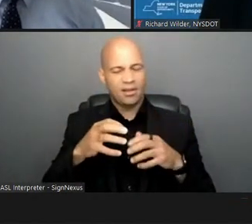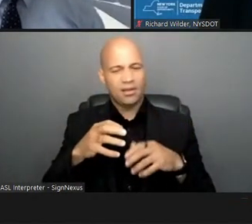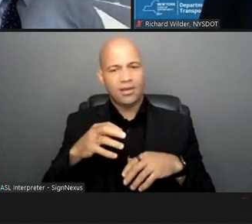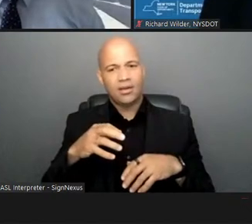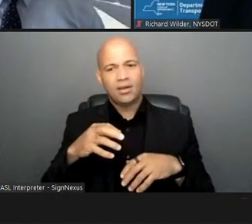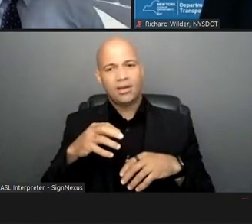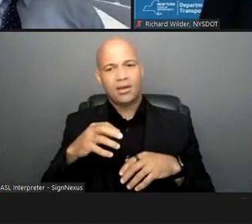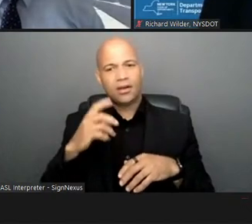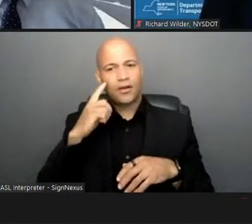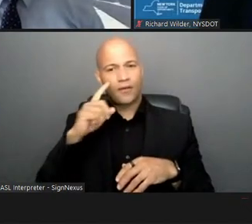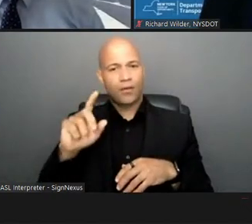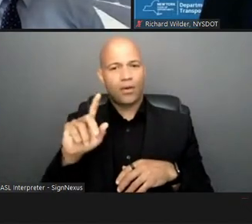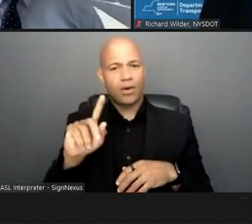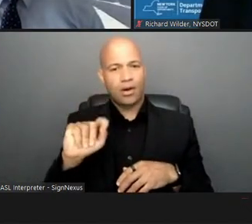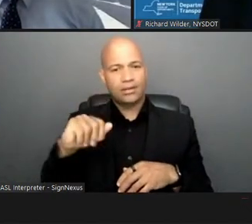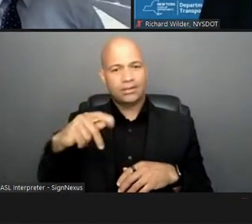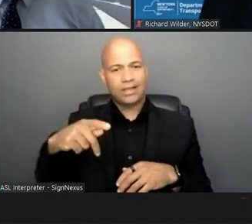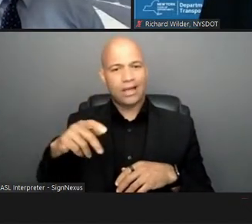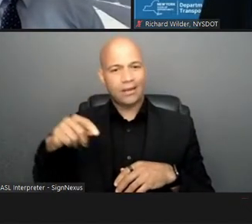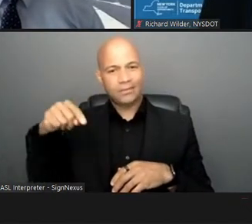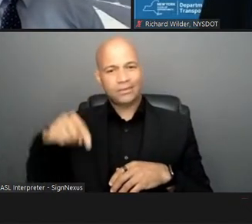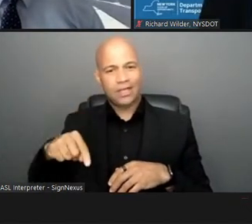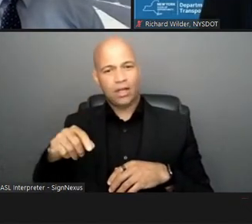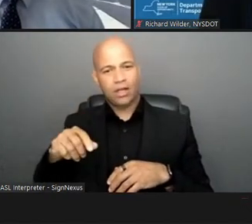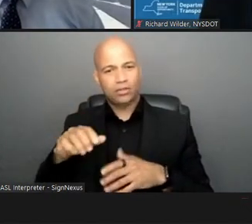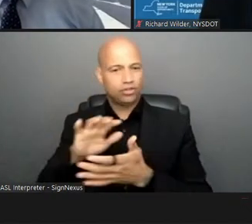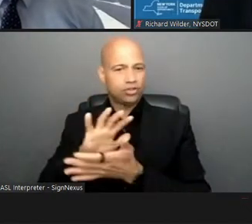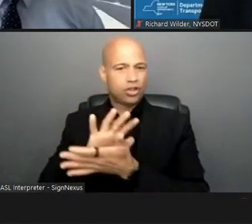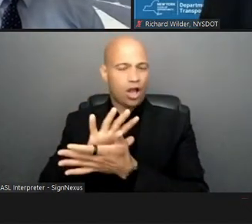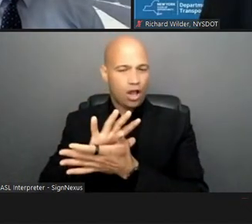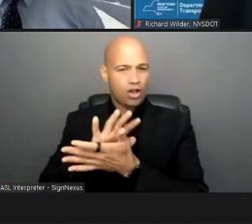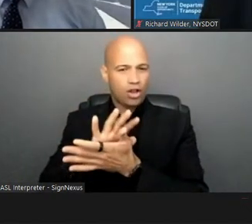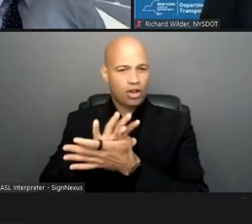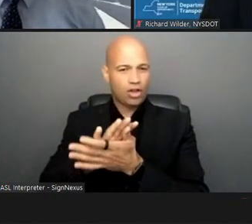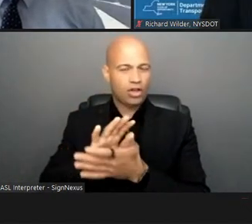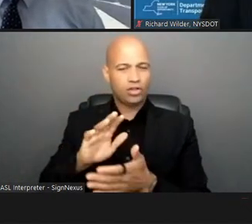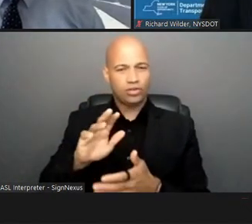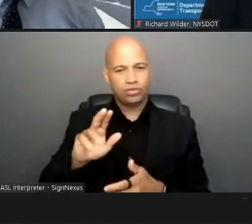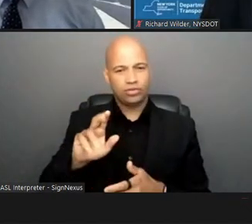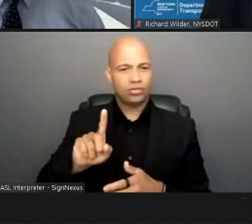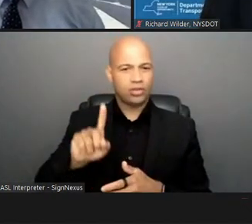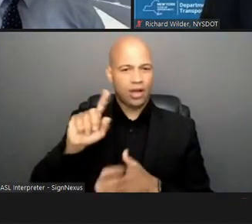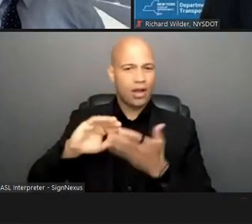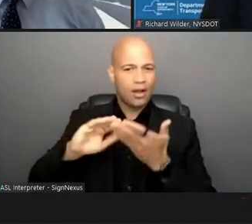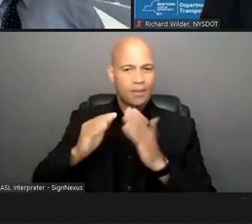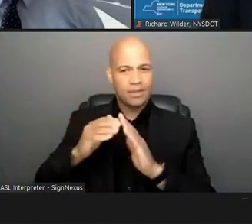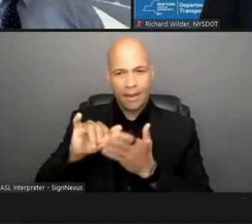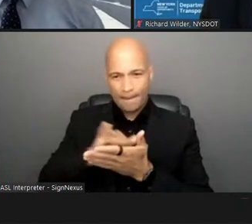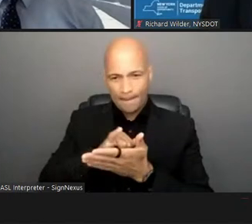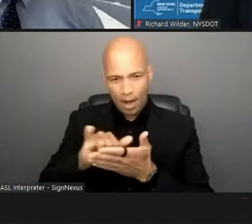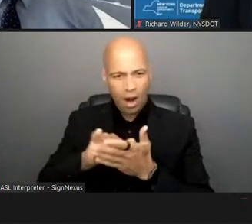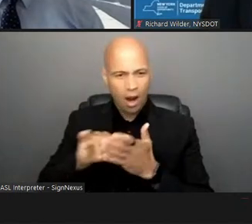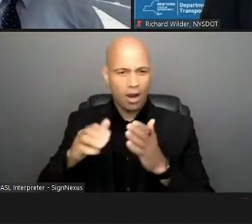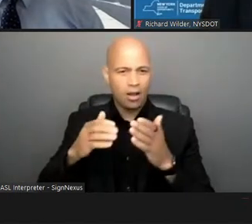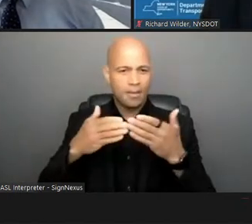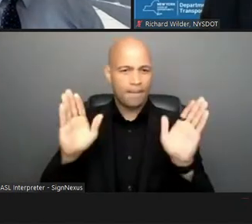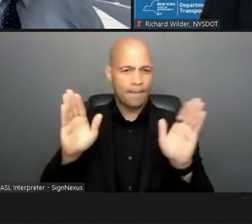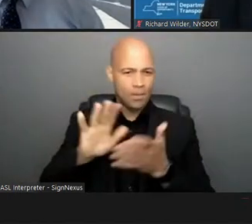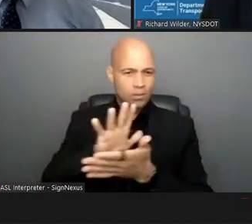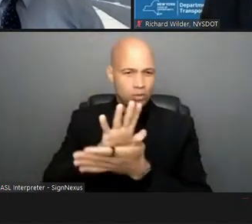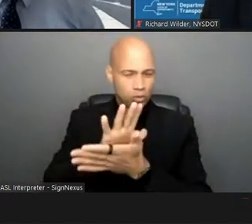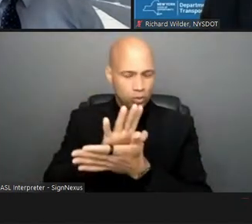Italian Scholars which is on the Upper Manhattan it's a Public School